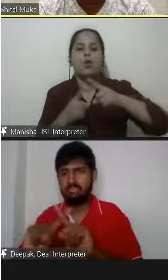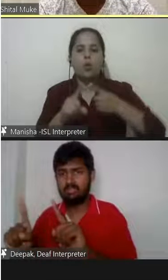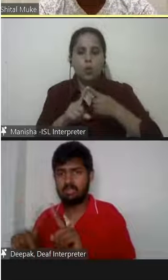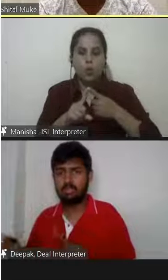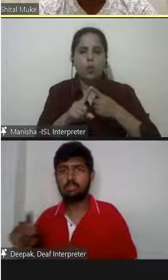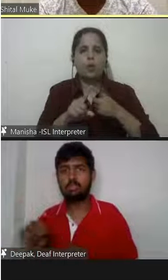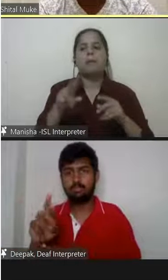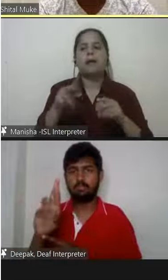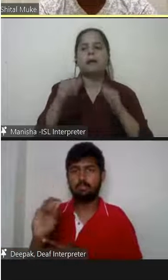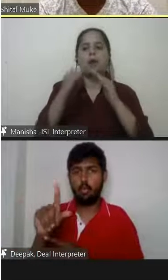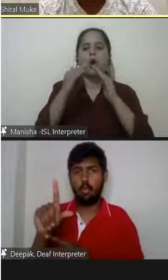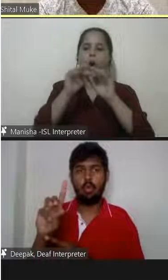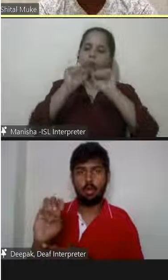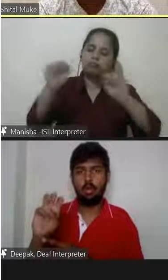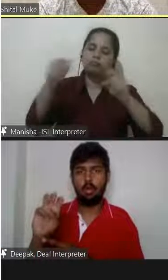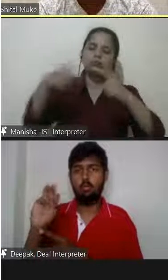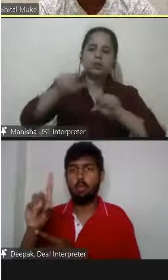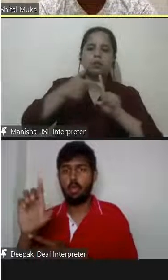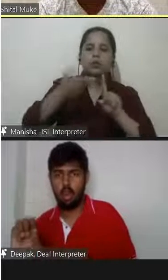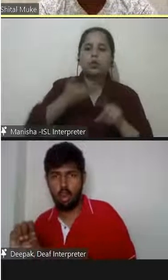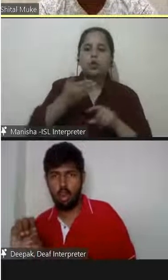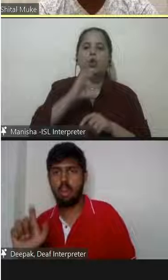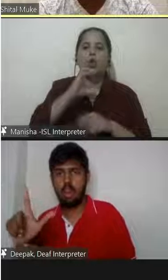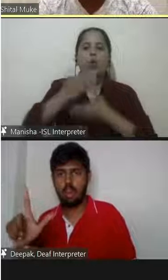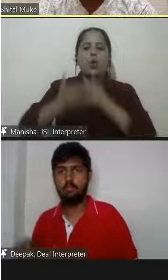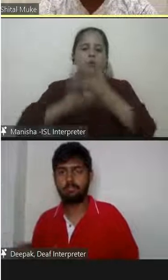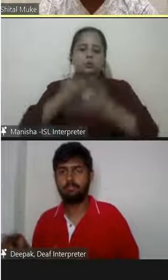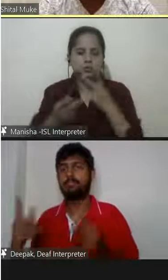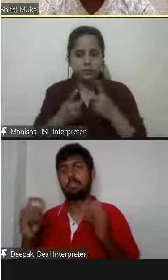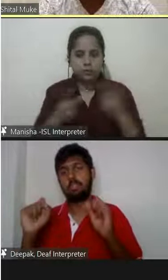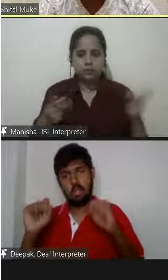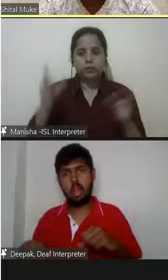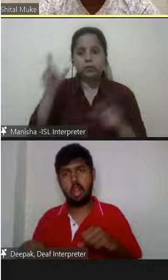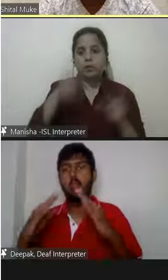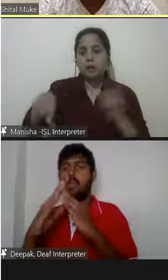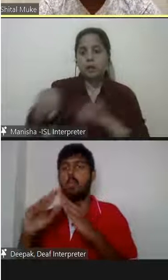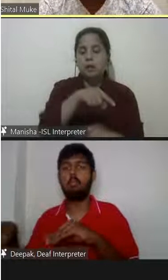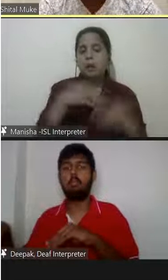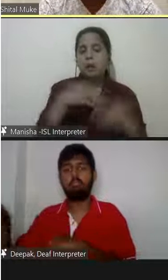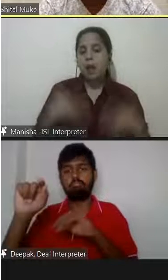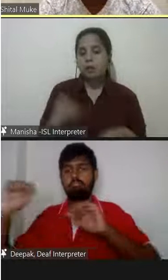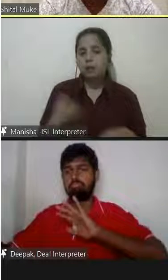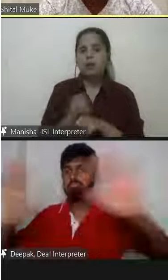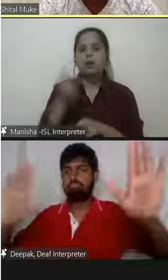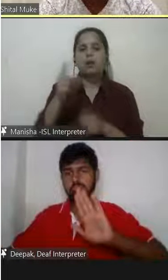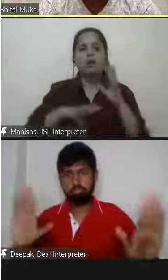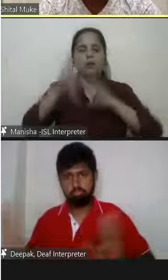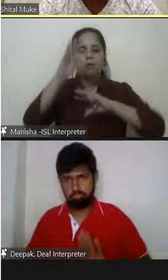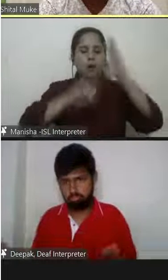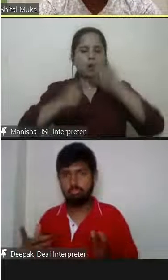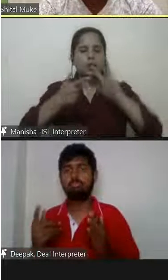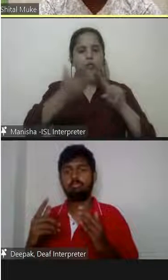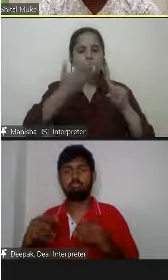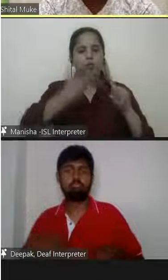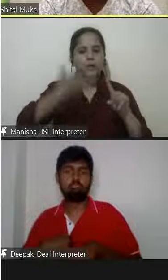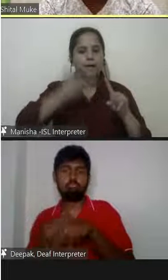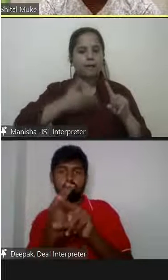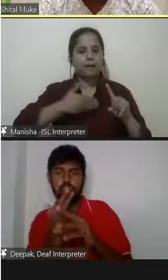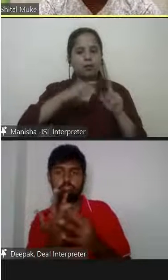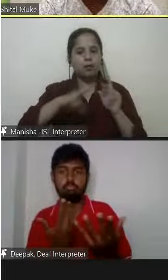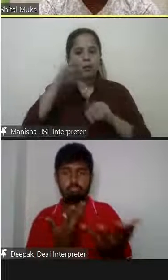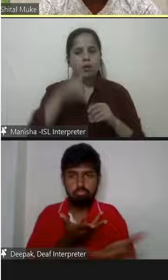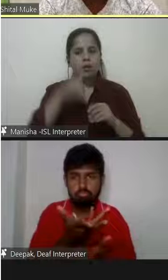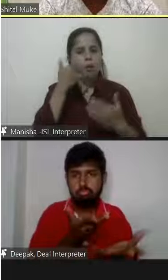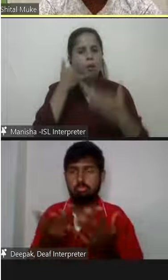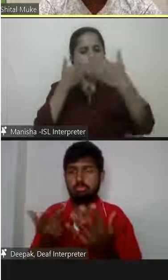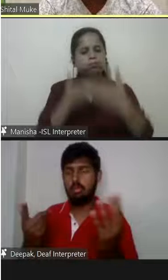coaching intervention for the community health workers, when these community health workers will be learning these trainings on the mobile